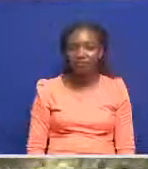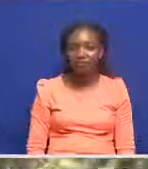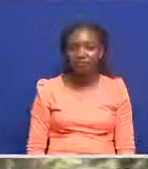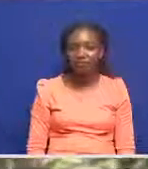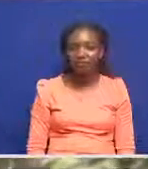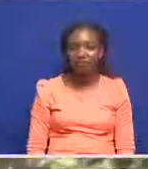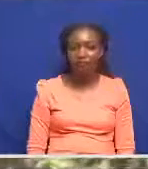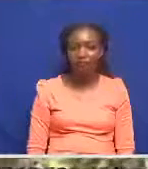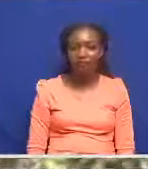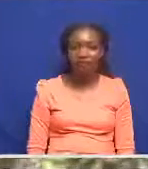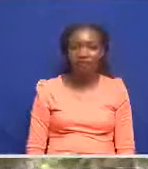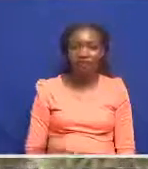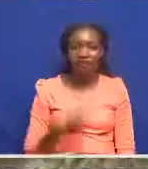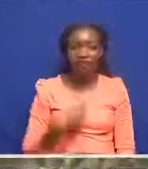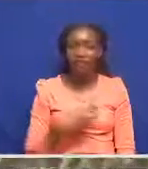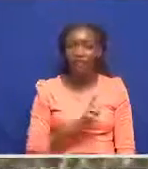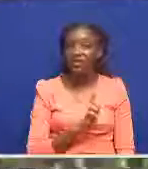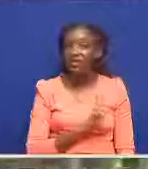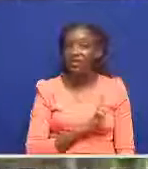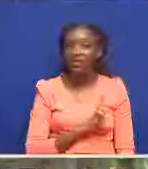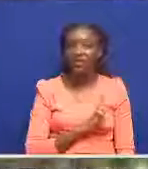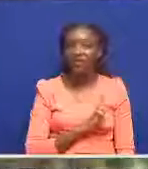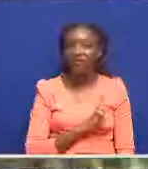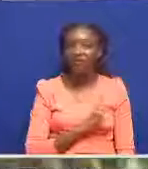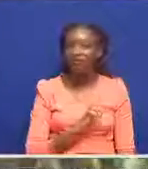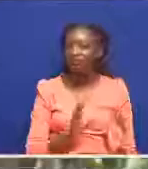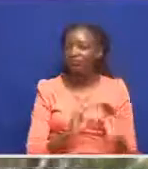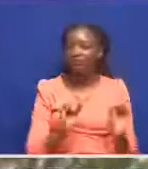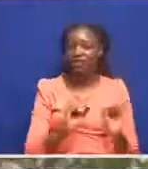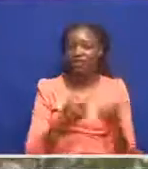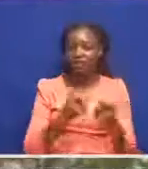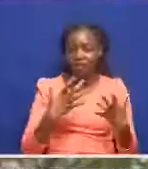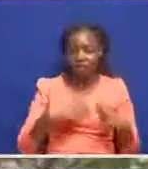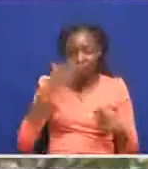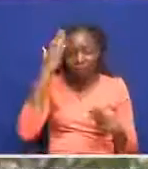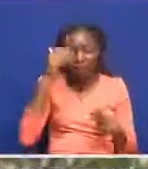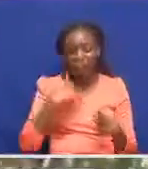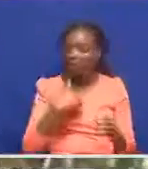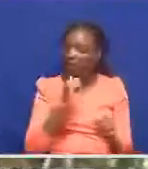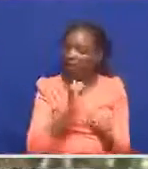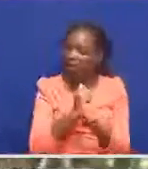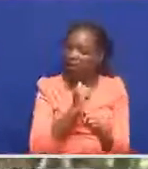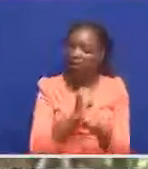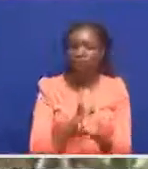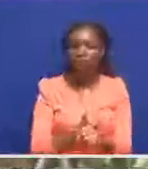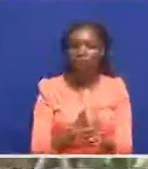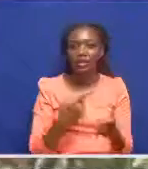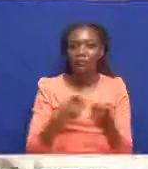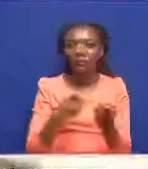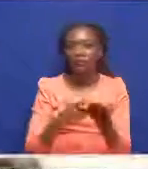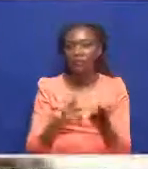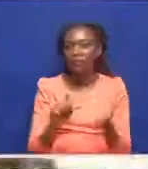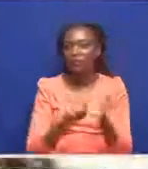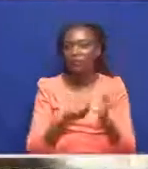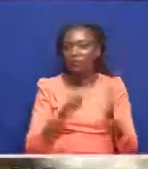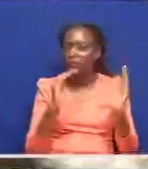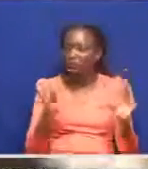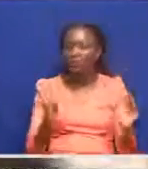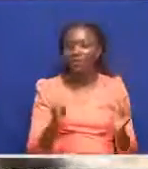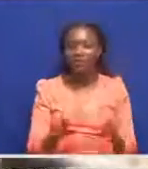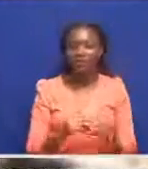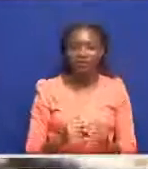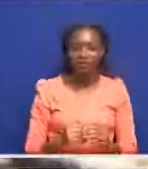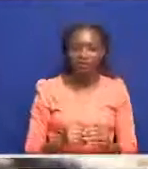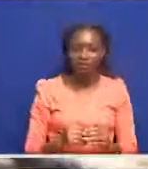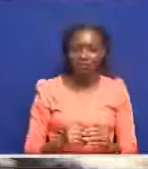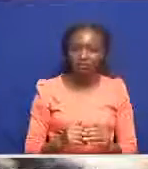It is not that I'm lazy. They know me, I work. But even payment is a problem. But he has not